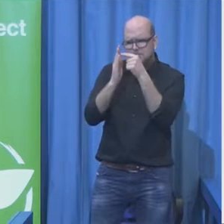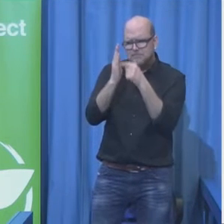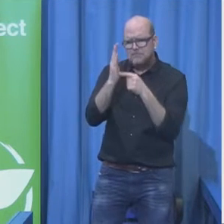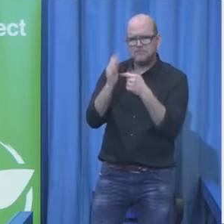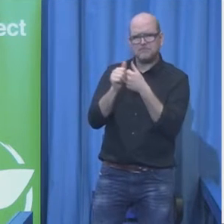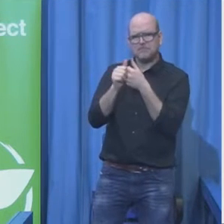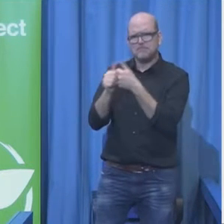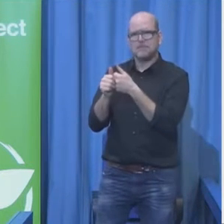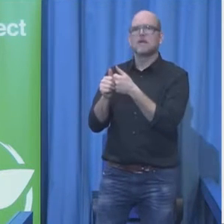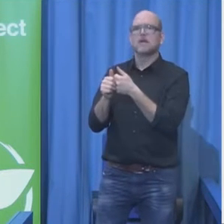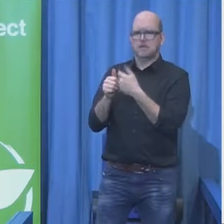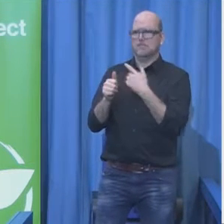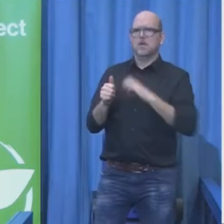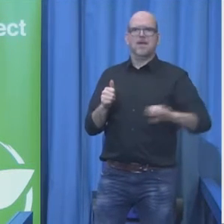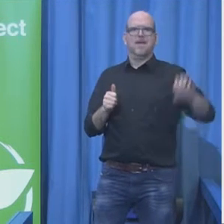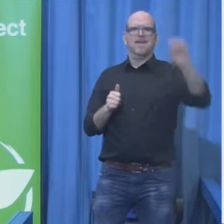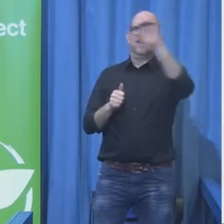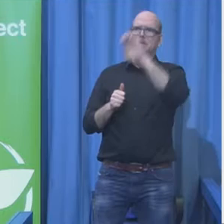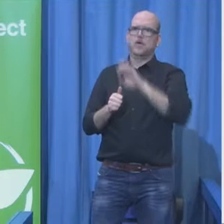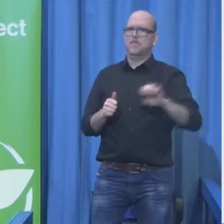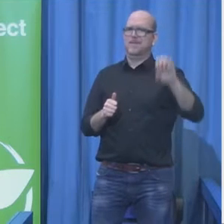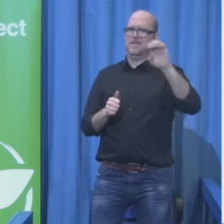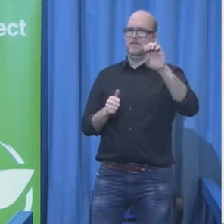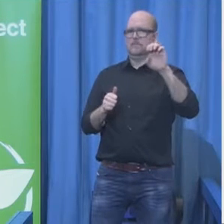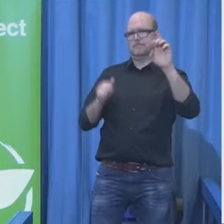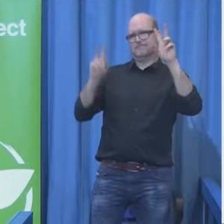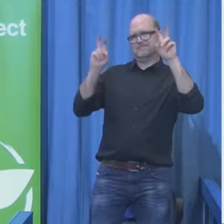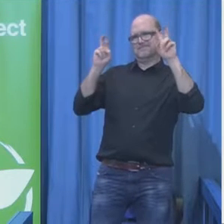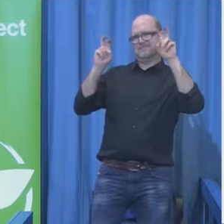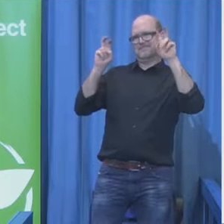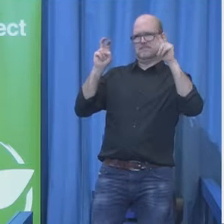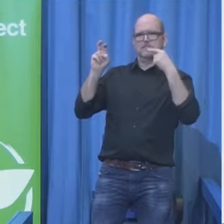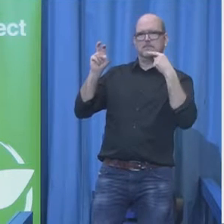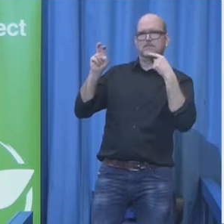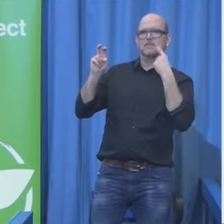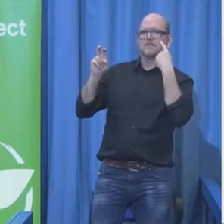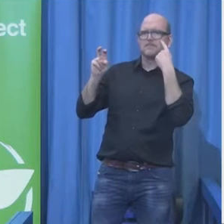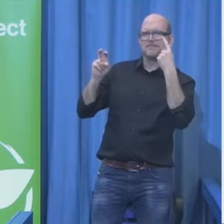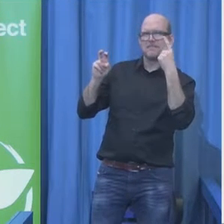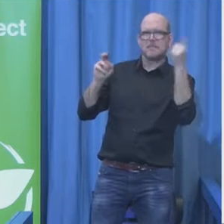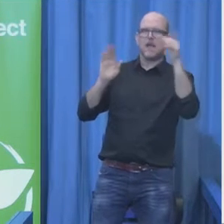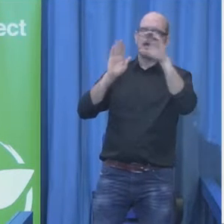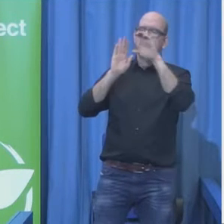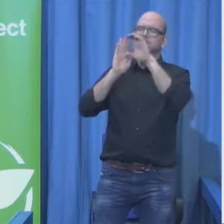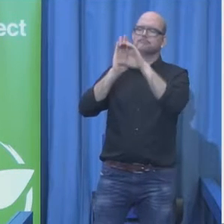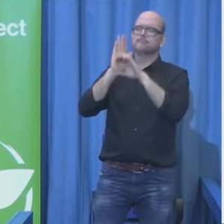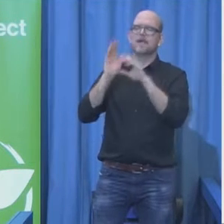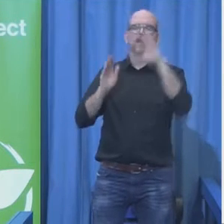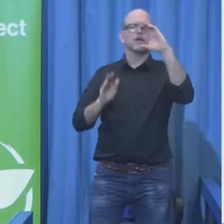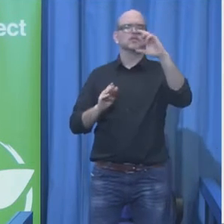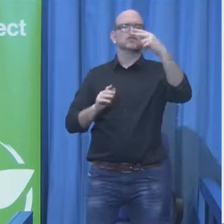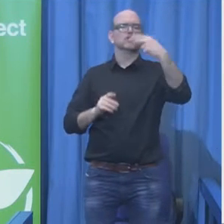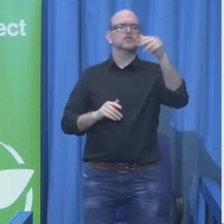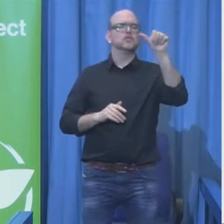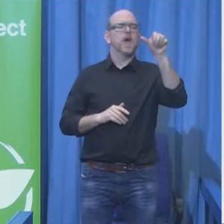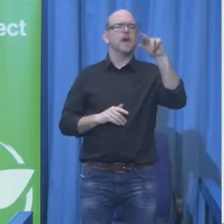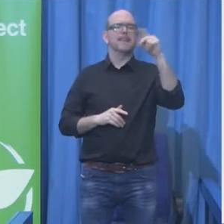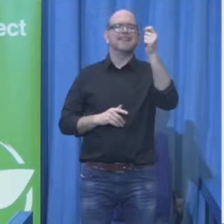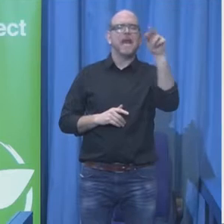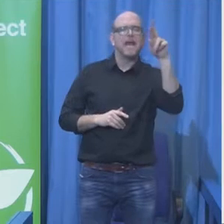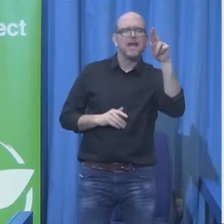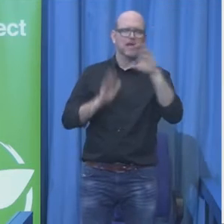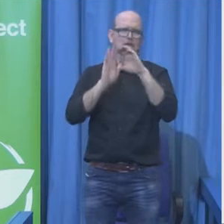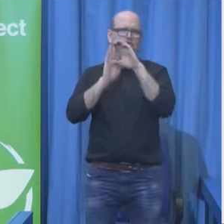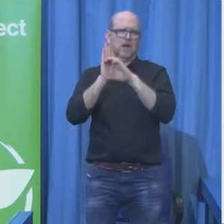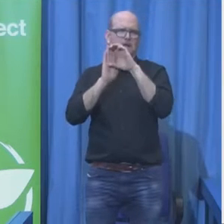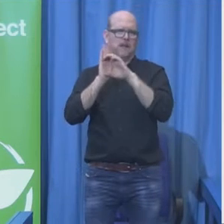of Human Rights and the European Social Charter, as well as the United Nations Convention on the Rights of Persons with Disabilities and other